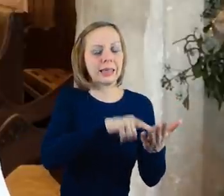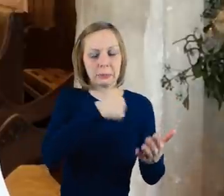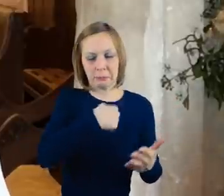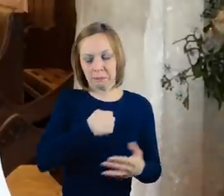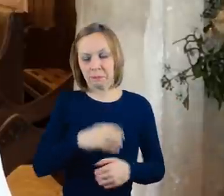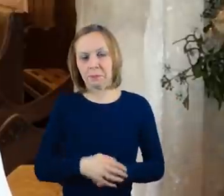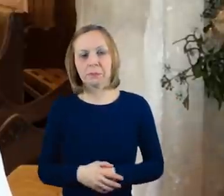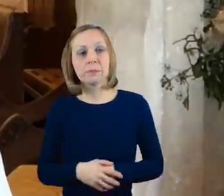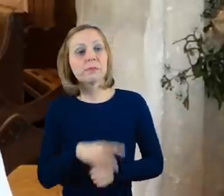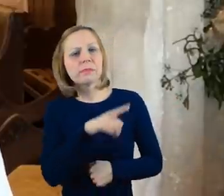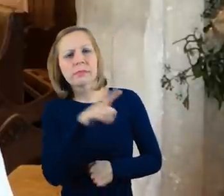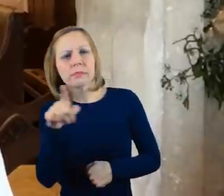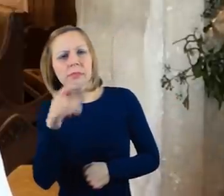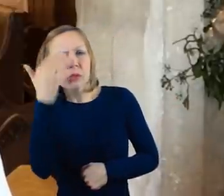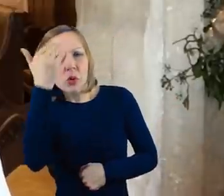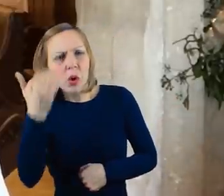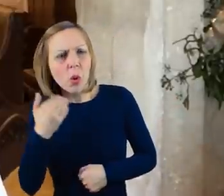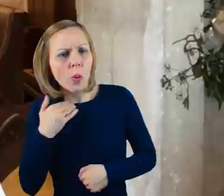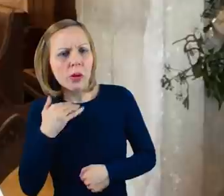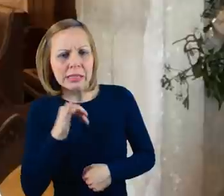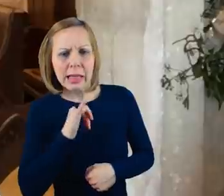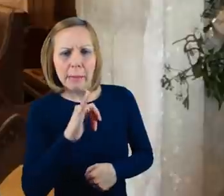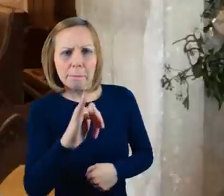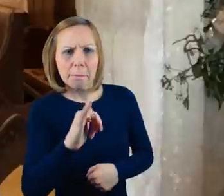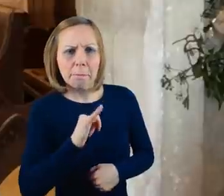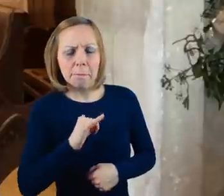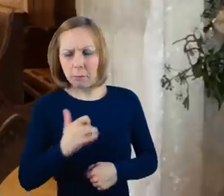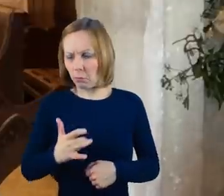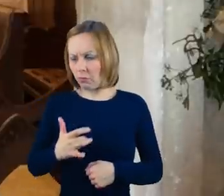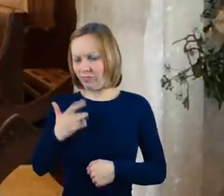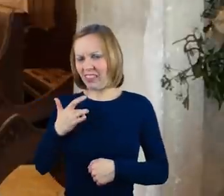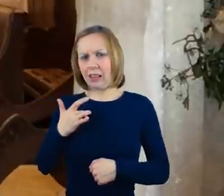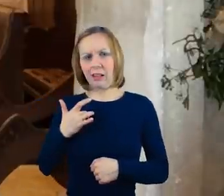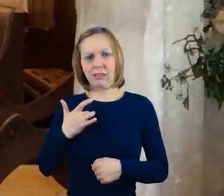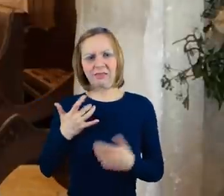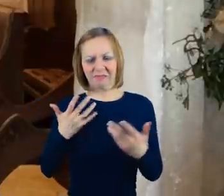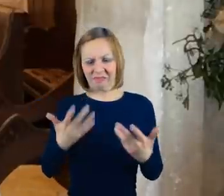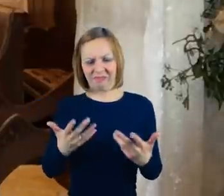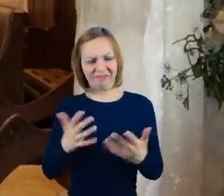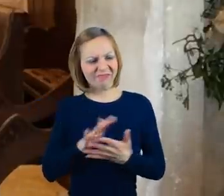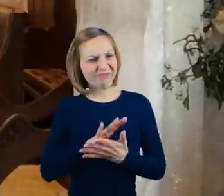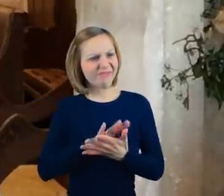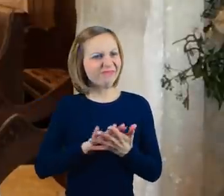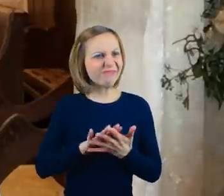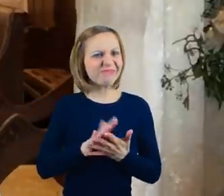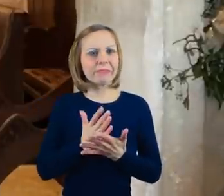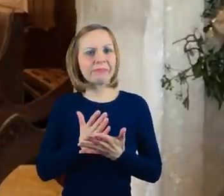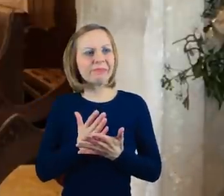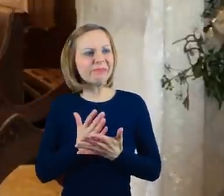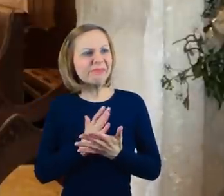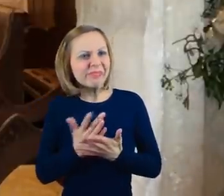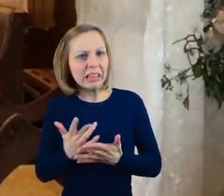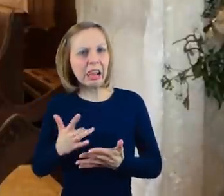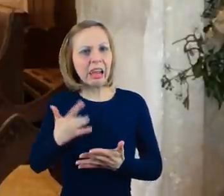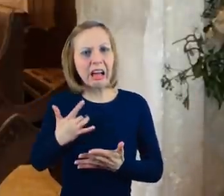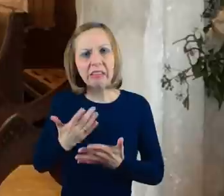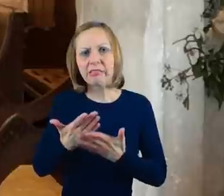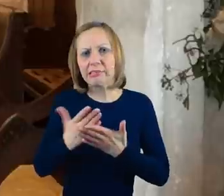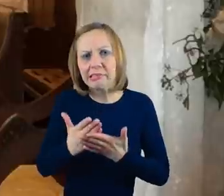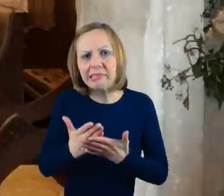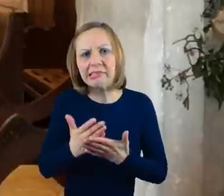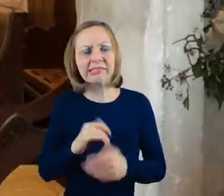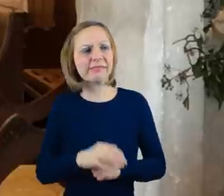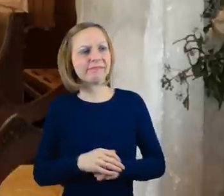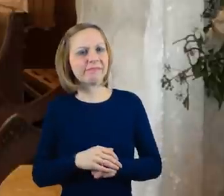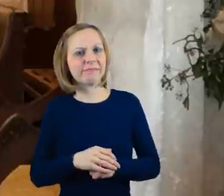about you, but I'm finding life at the moment very uncertain. We all hope that this new year will be a year when